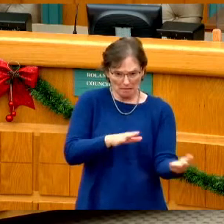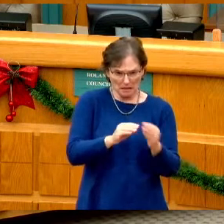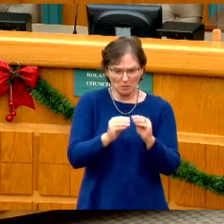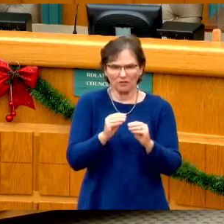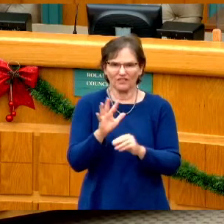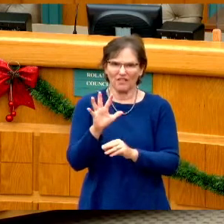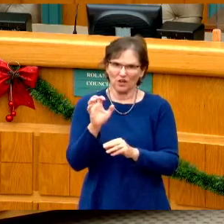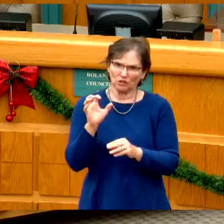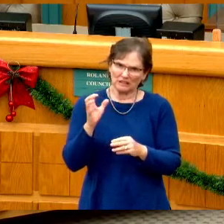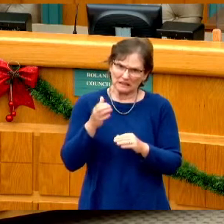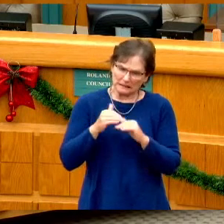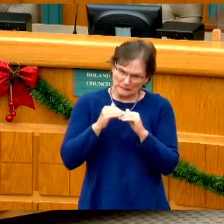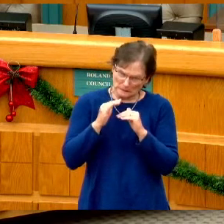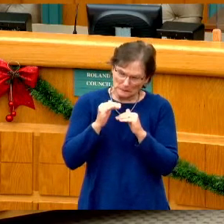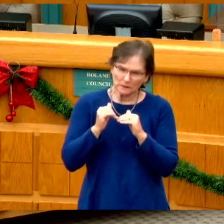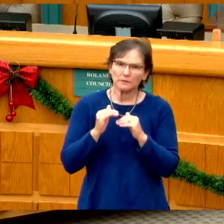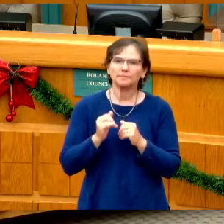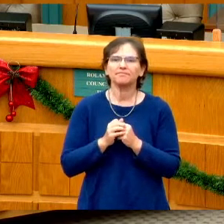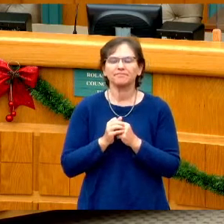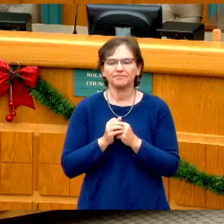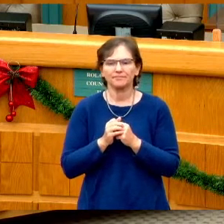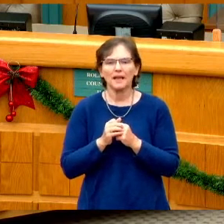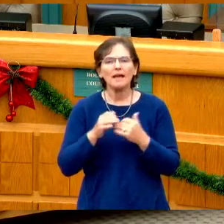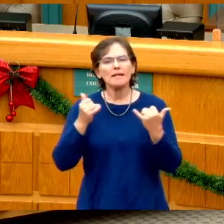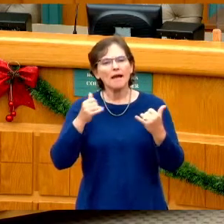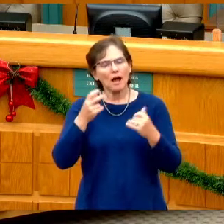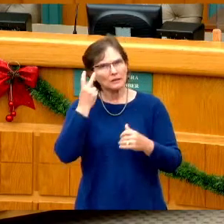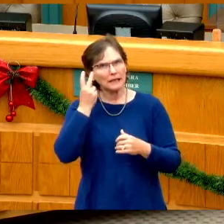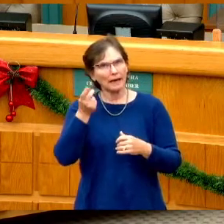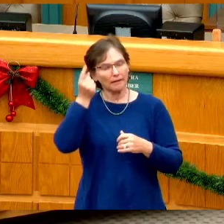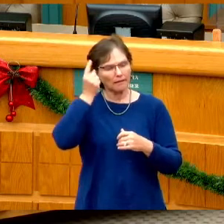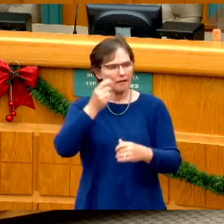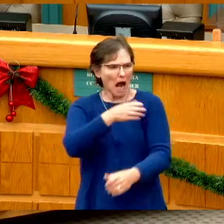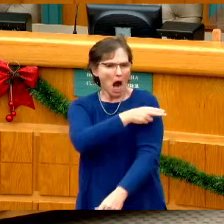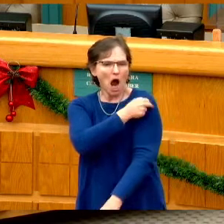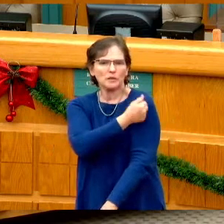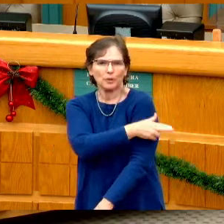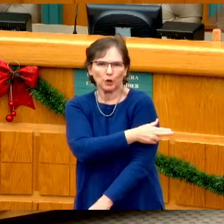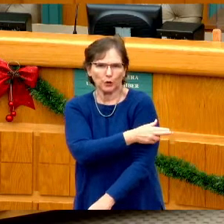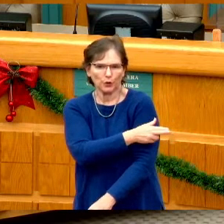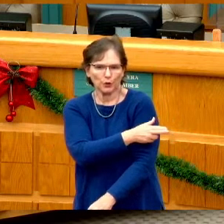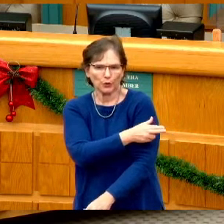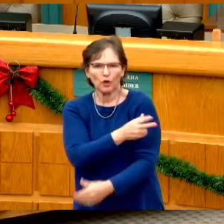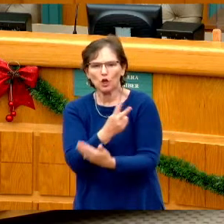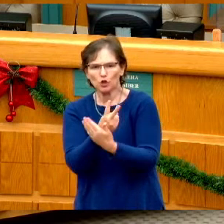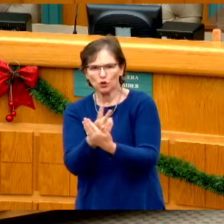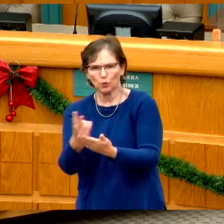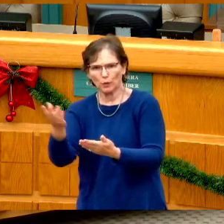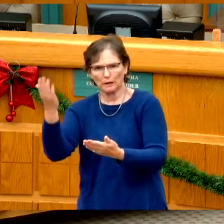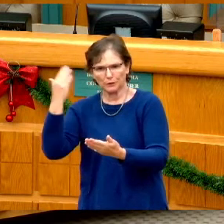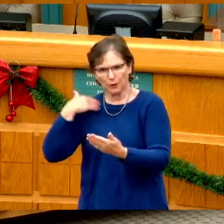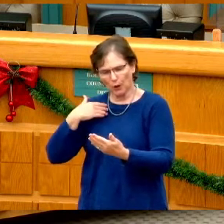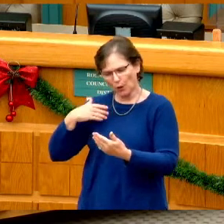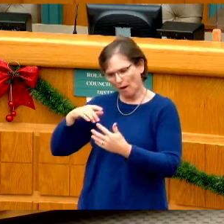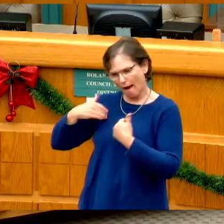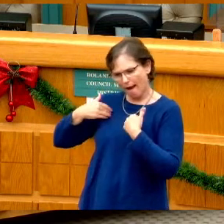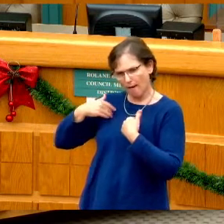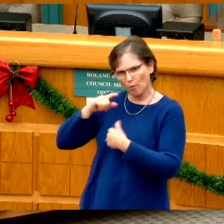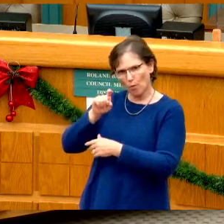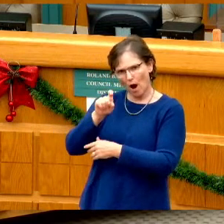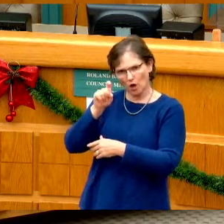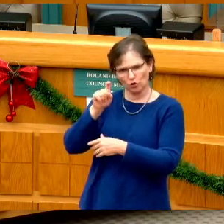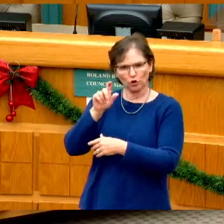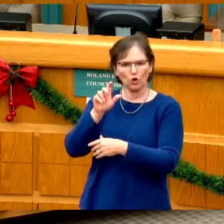For the hospitalizations, we started out 2 weeks ago at around 122 patients that were